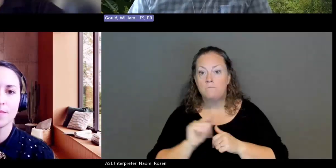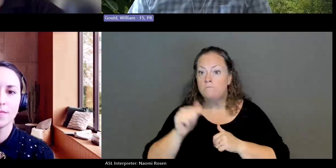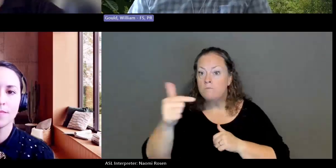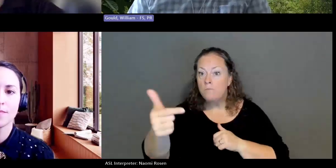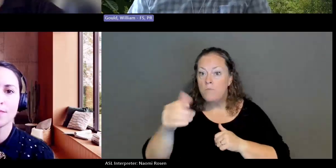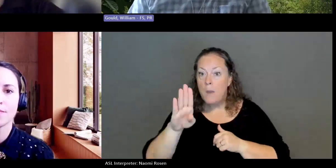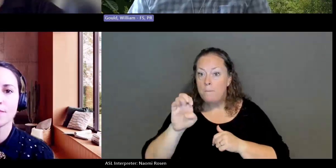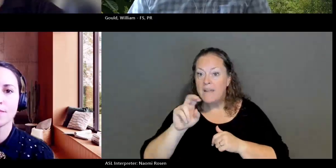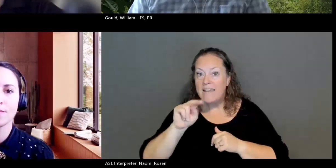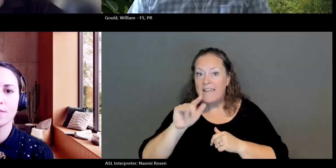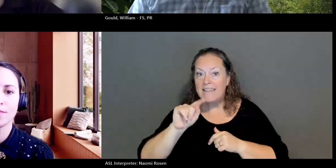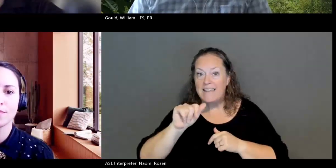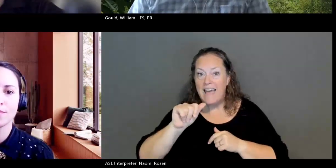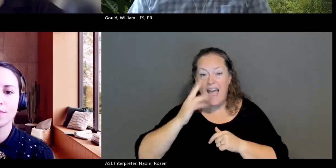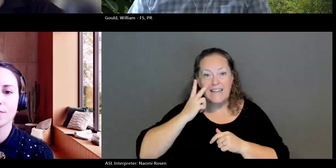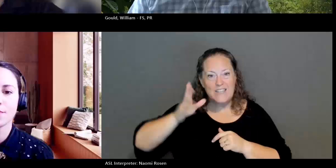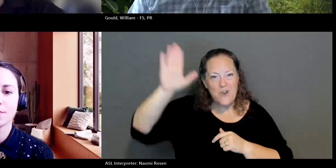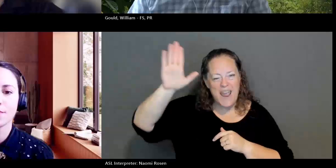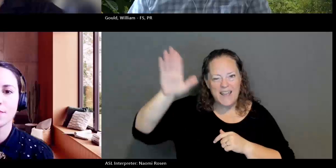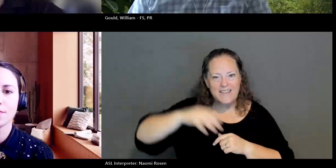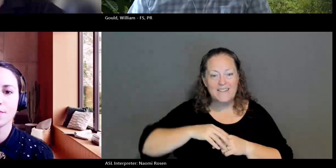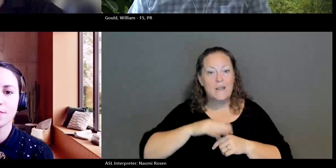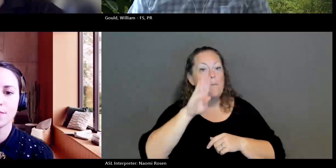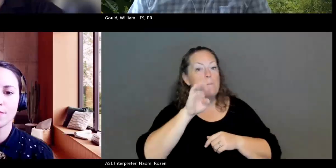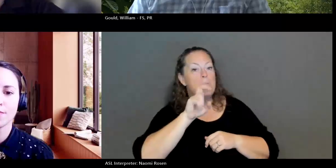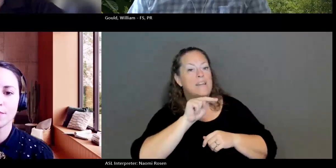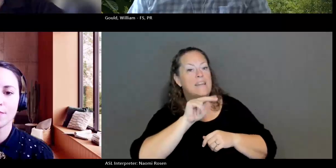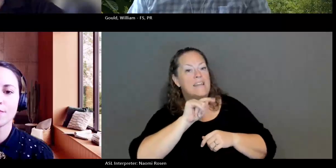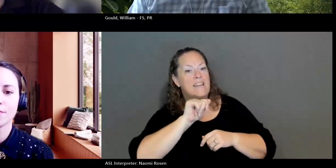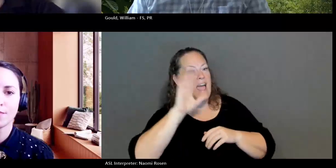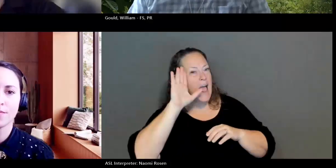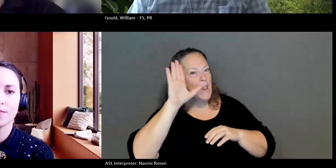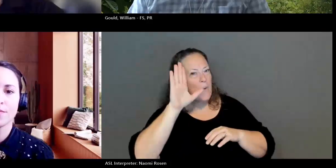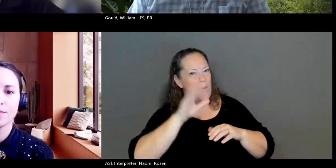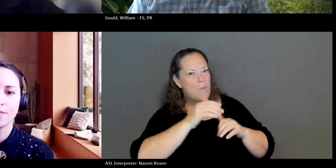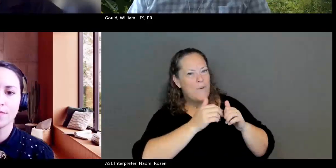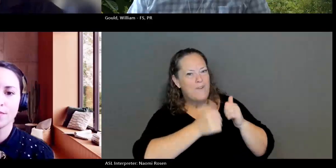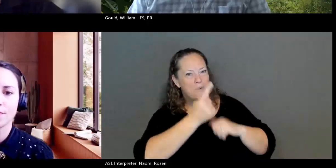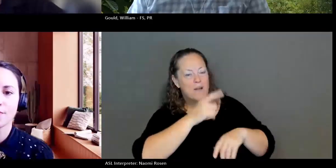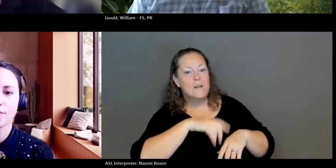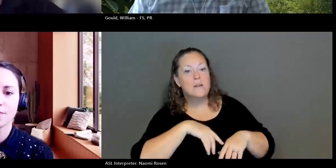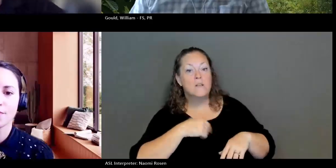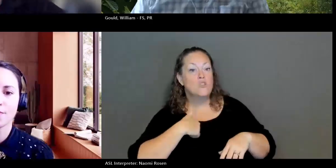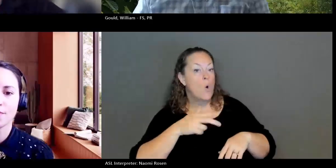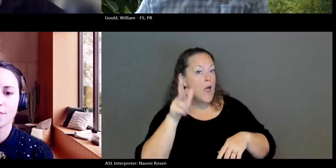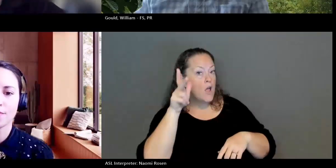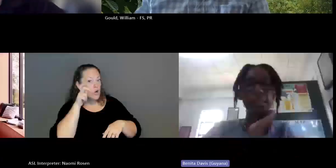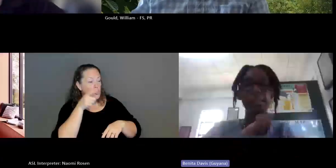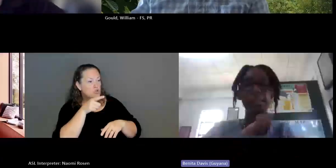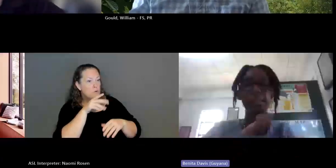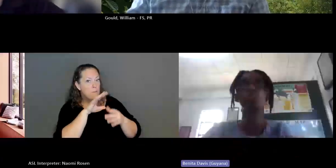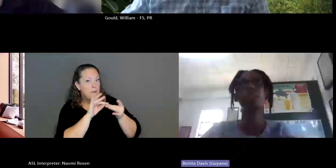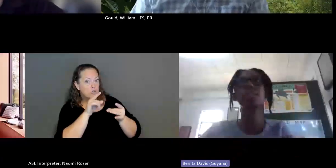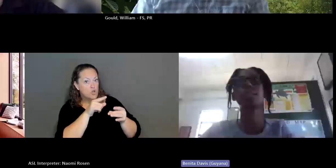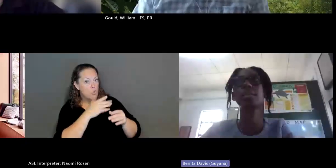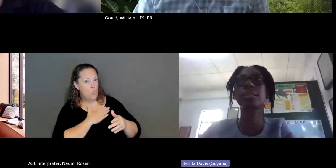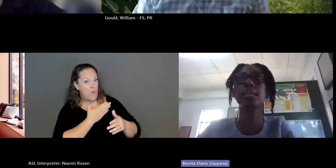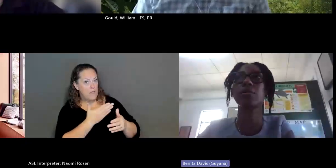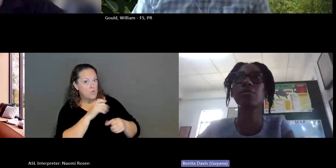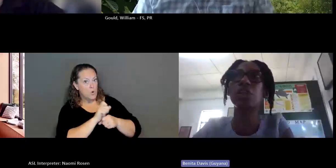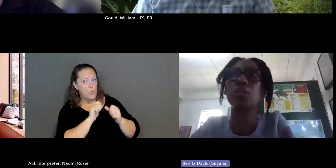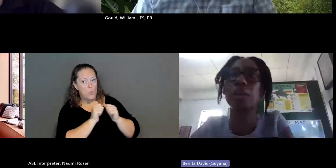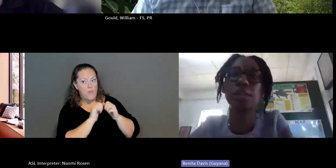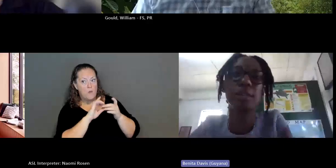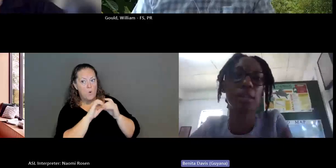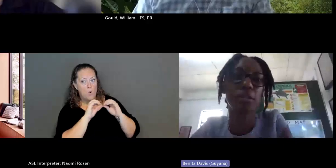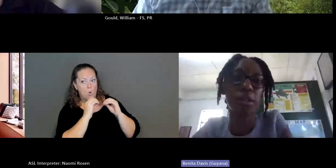See a hand up. Hi, good day, everyone. So I heard you mention that you're willing to work with organizations, but is this